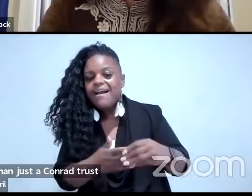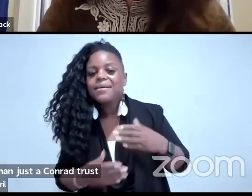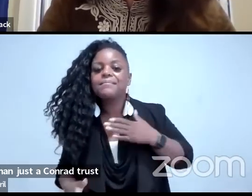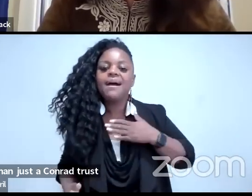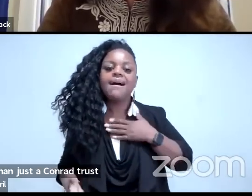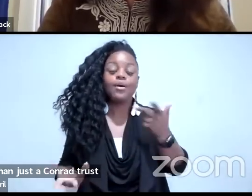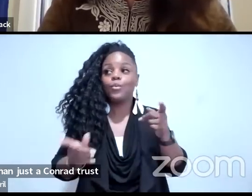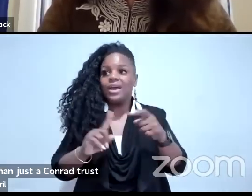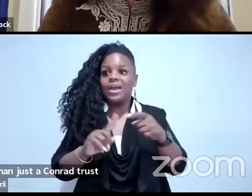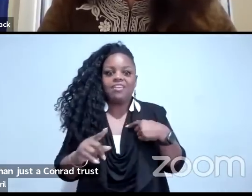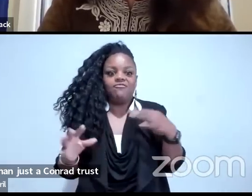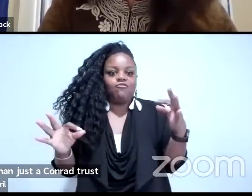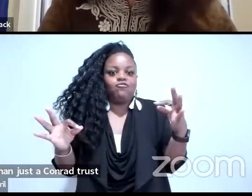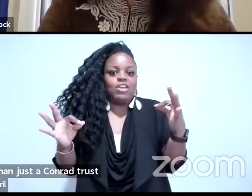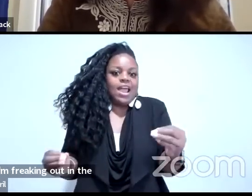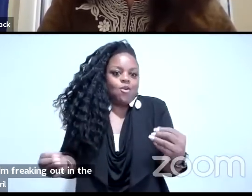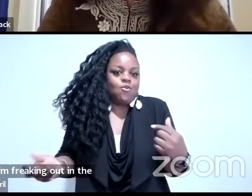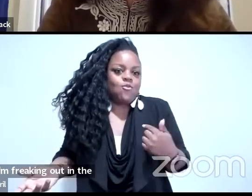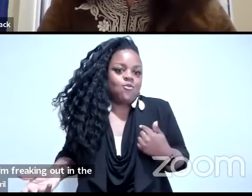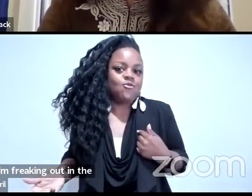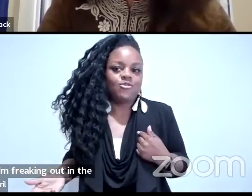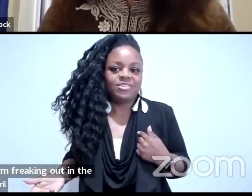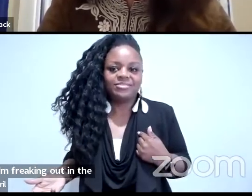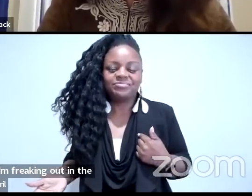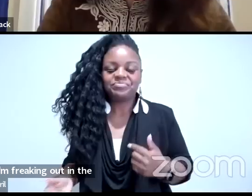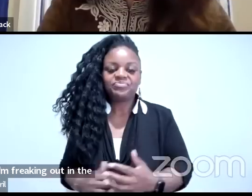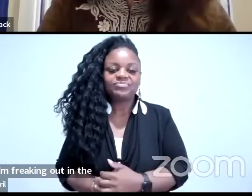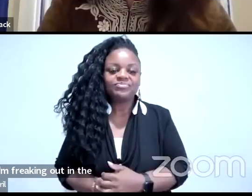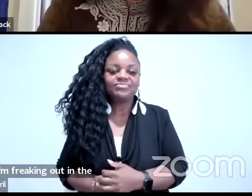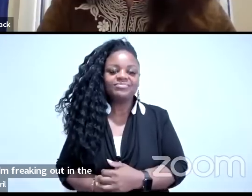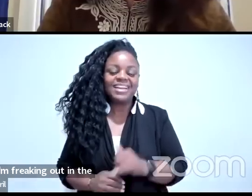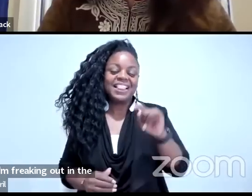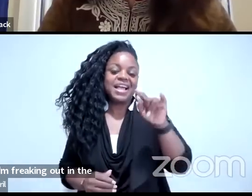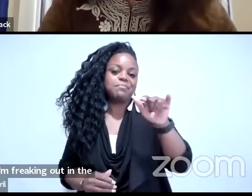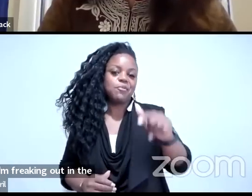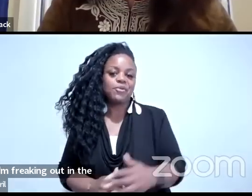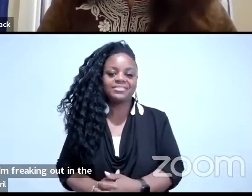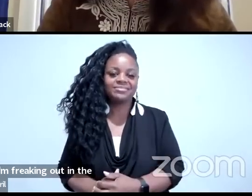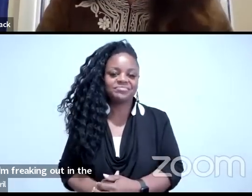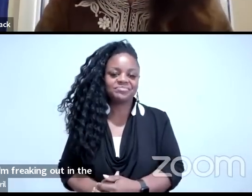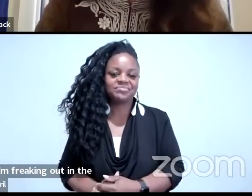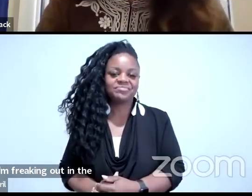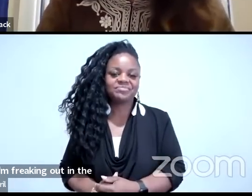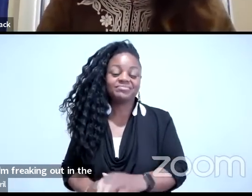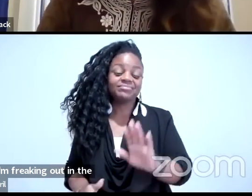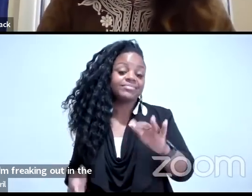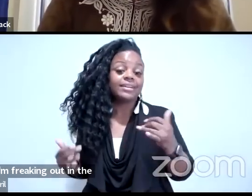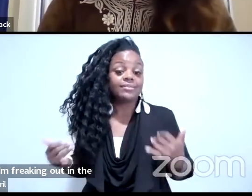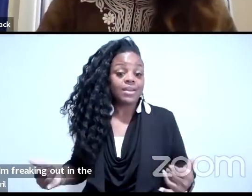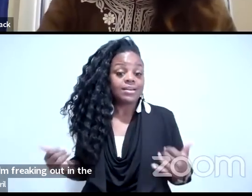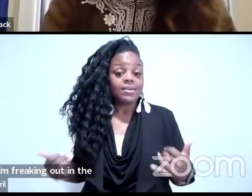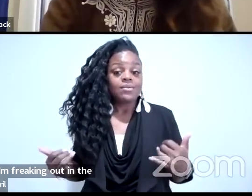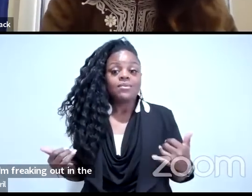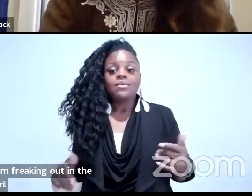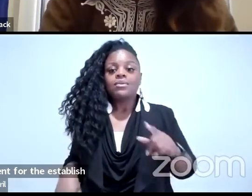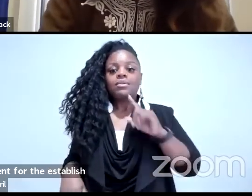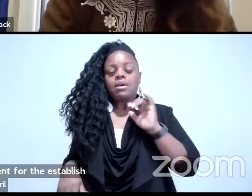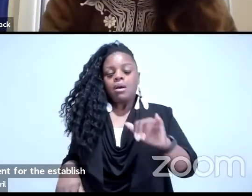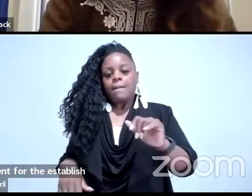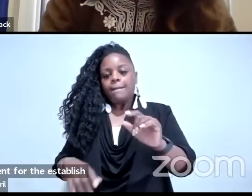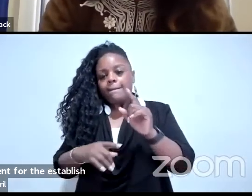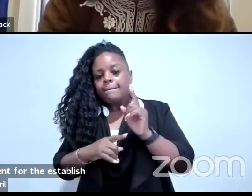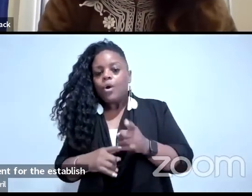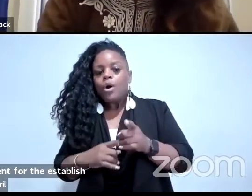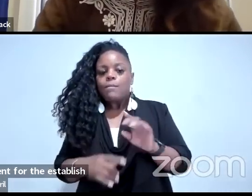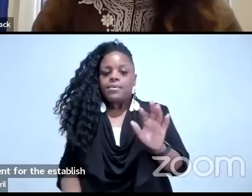Yeah, right now, this is a moment for the established unions to really support the efforts of